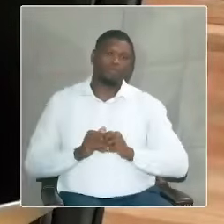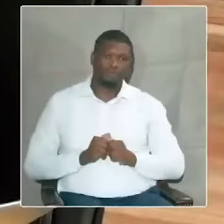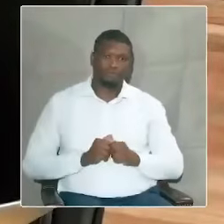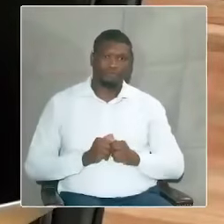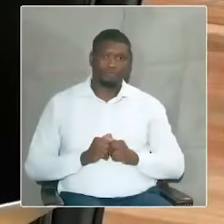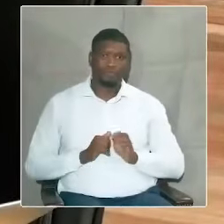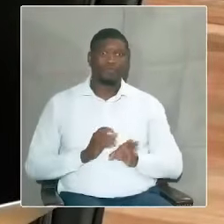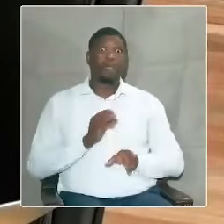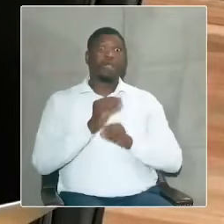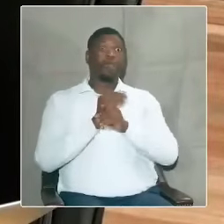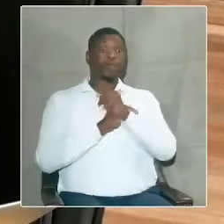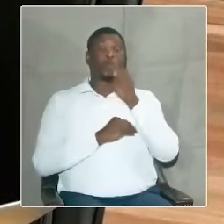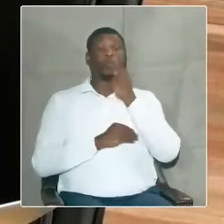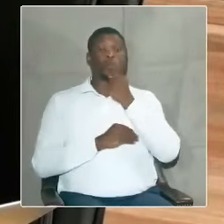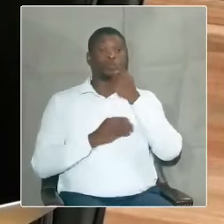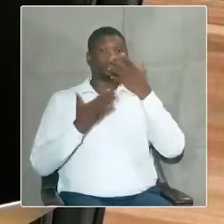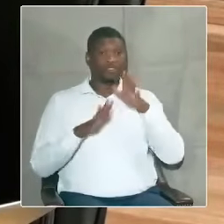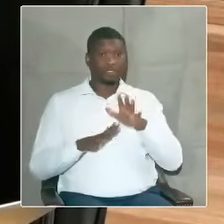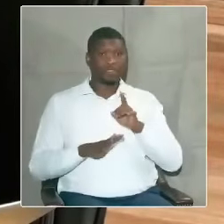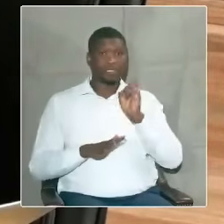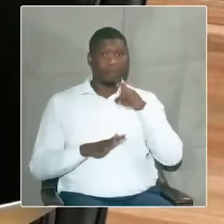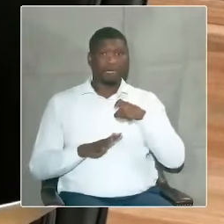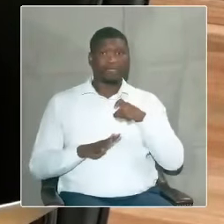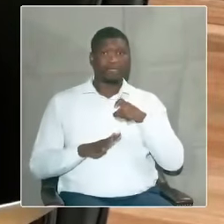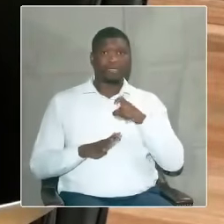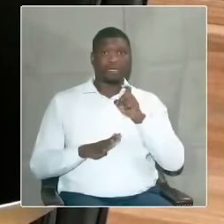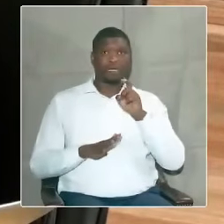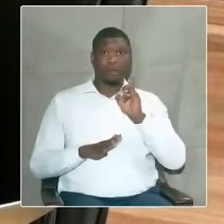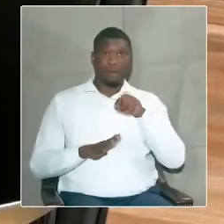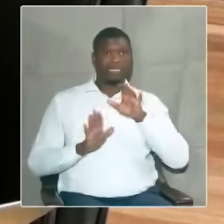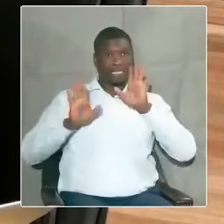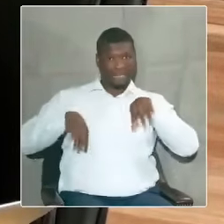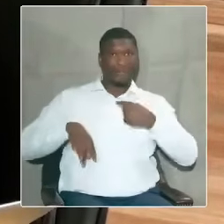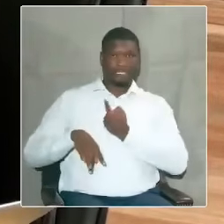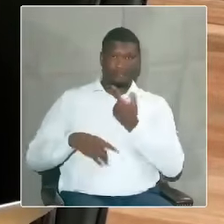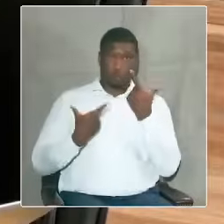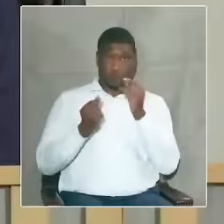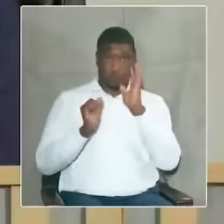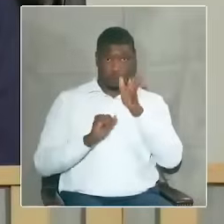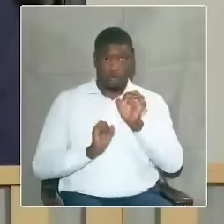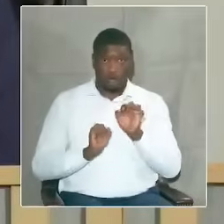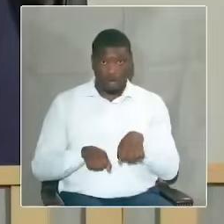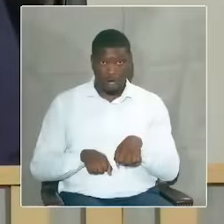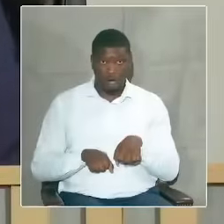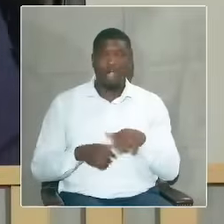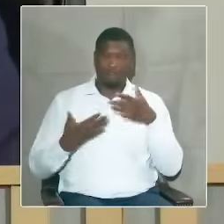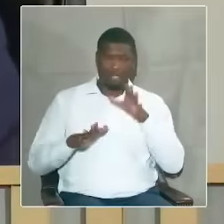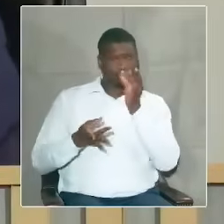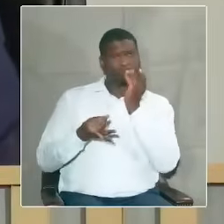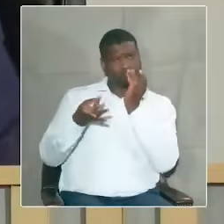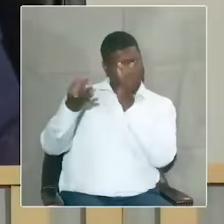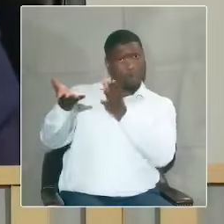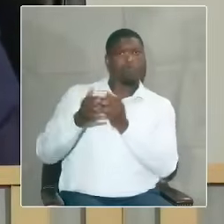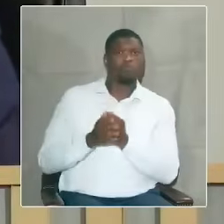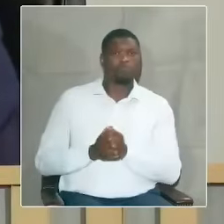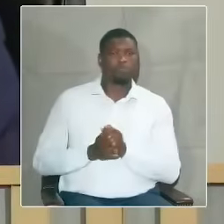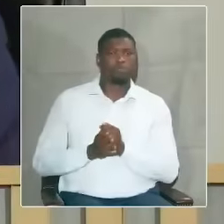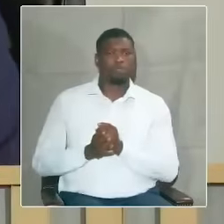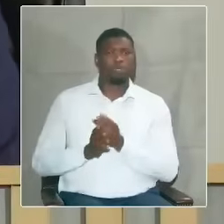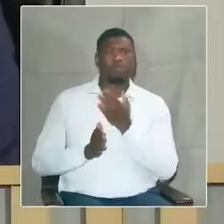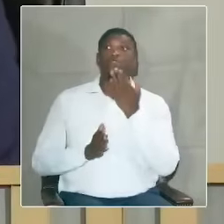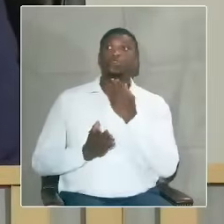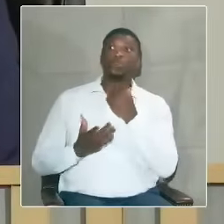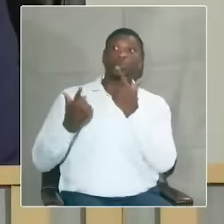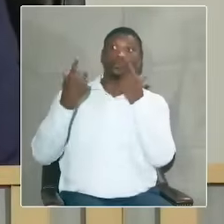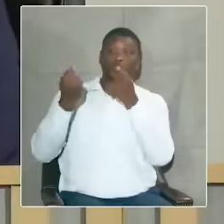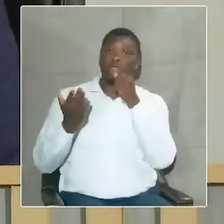And you indicated, you concluded by saying he must leave it with you, you will implement it. Yes, no, I concluded by saying that don't